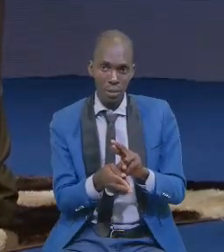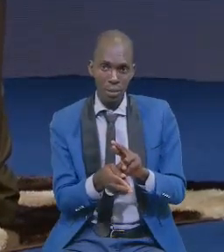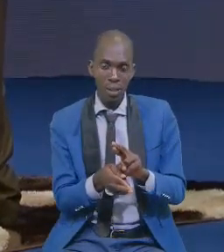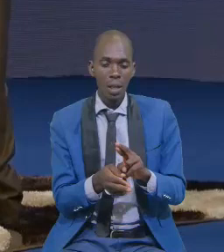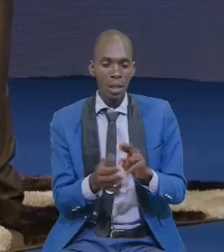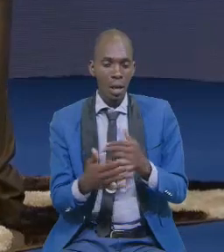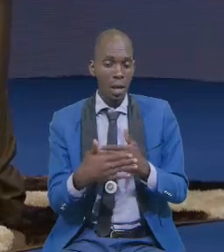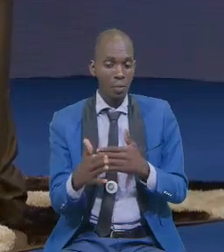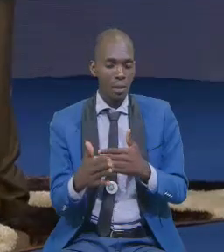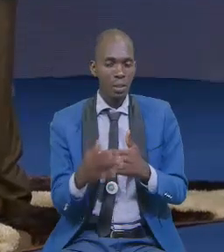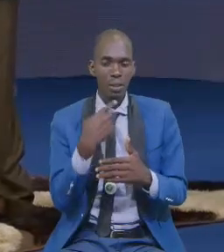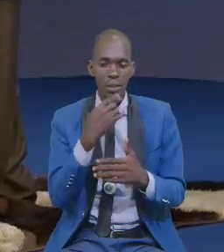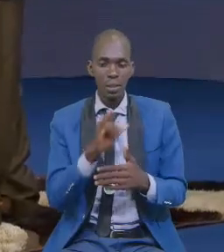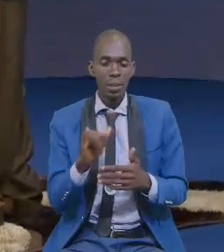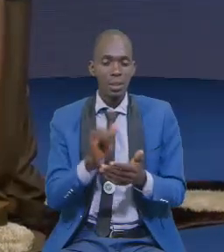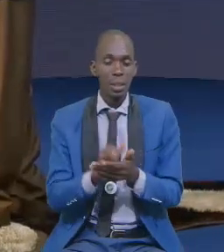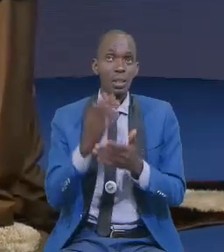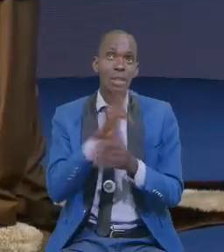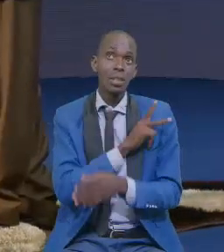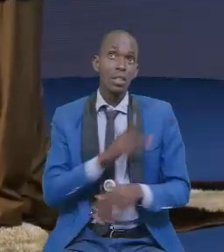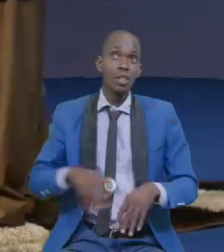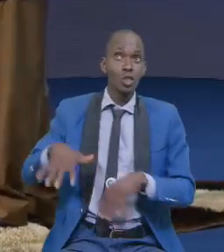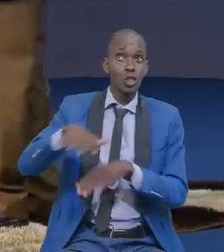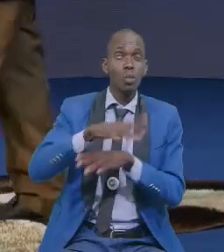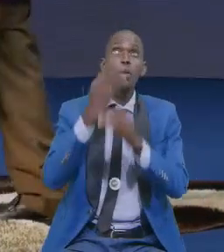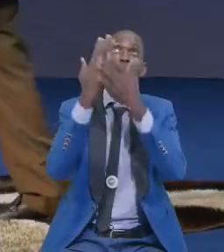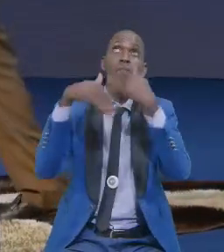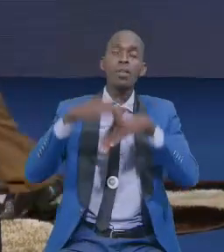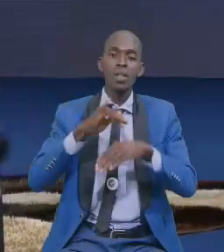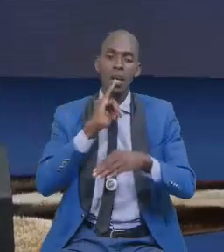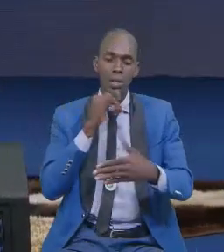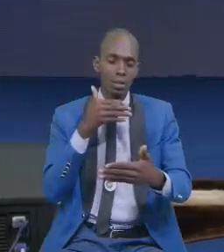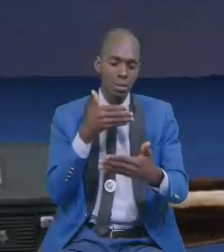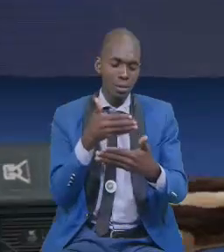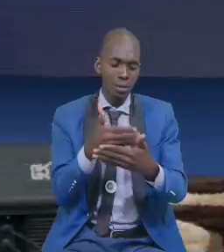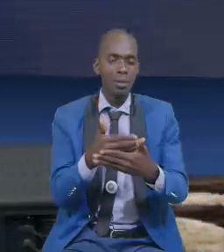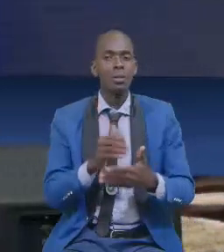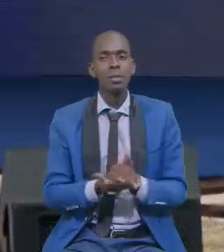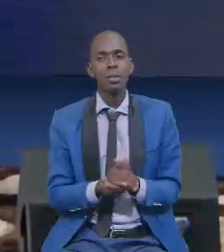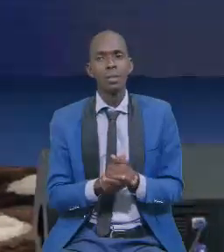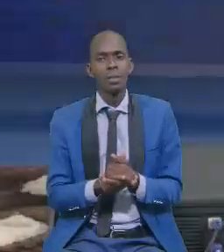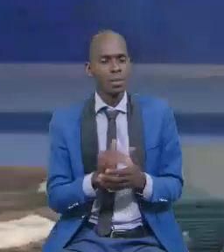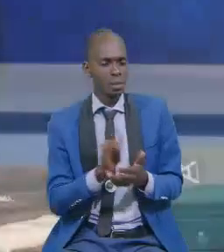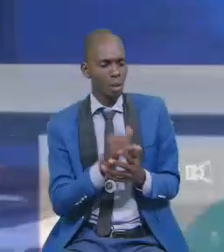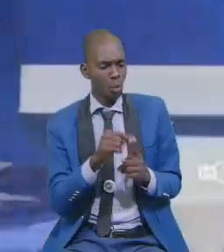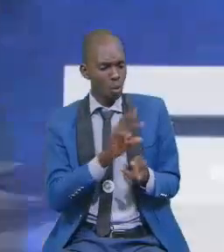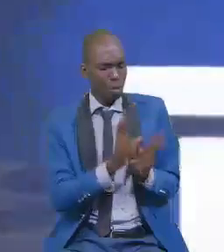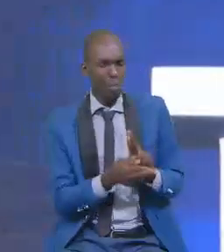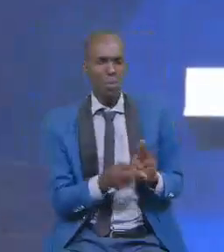the kingdom of heaven is at hand. That word repent, what does that mean?